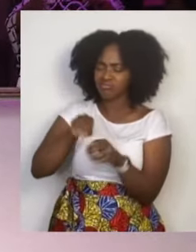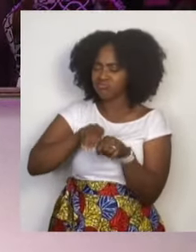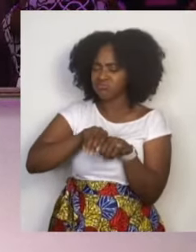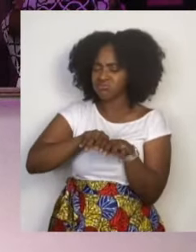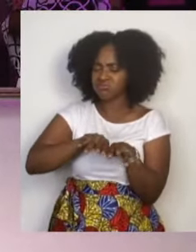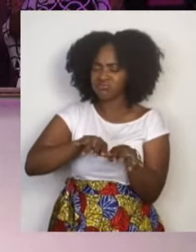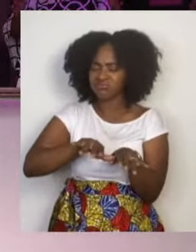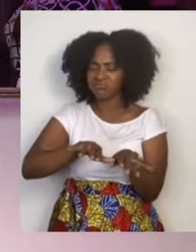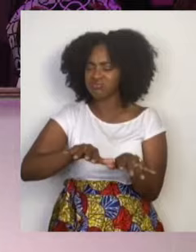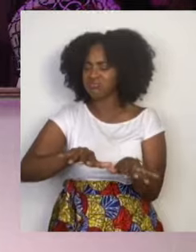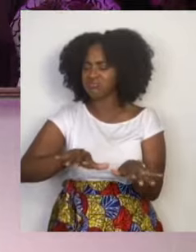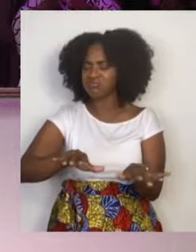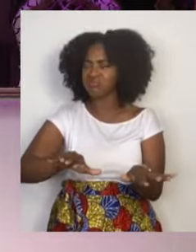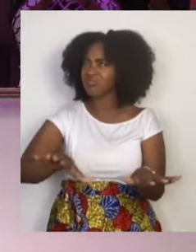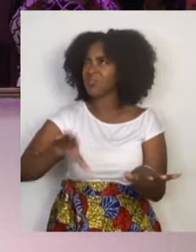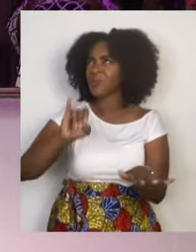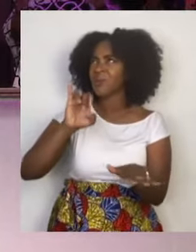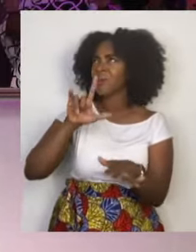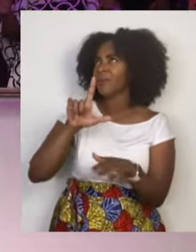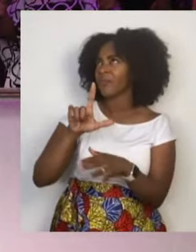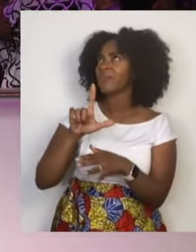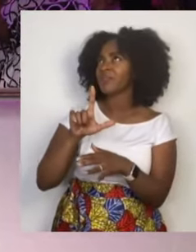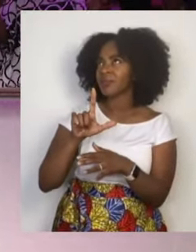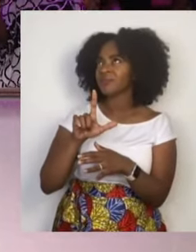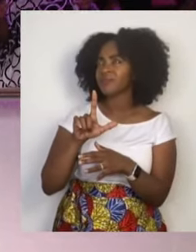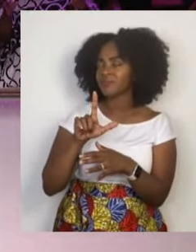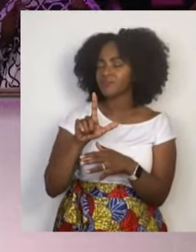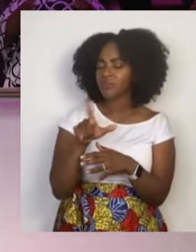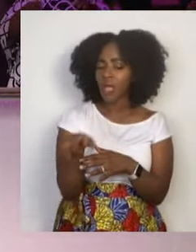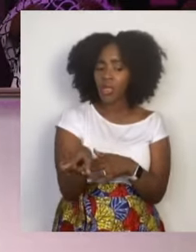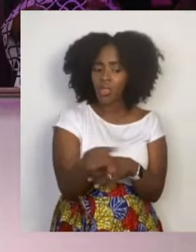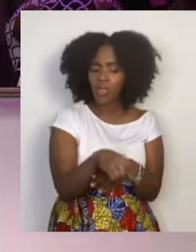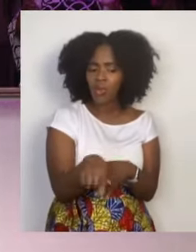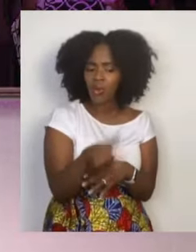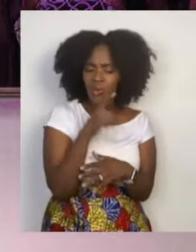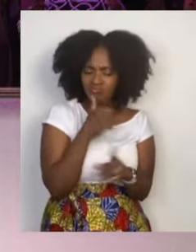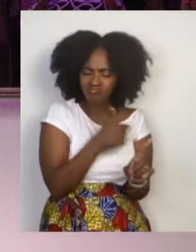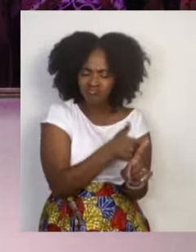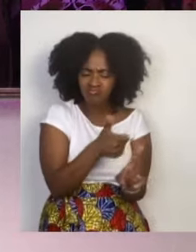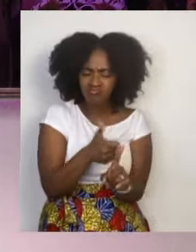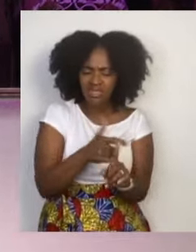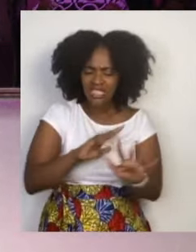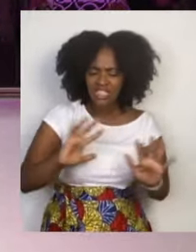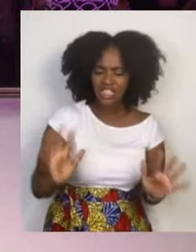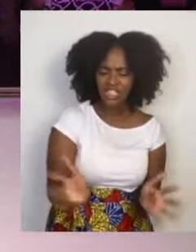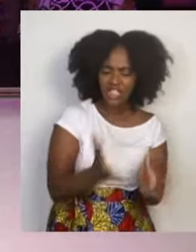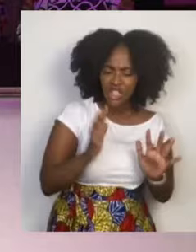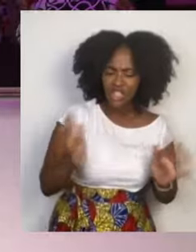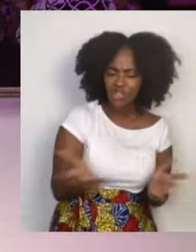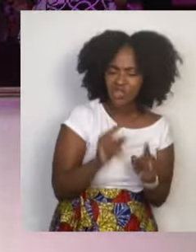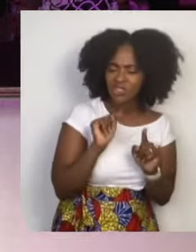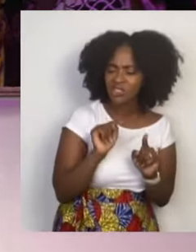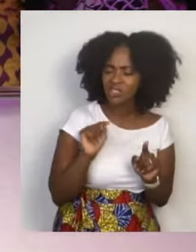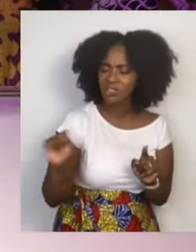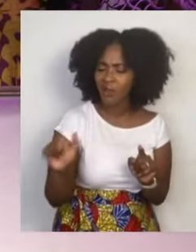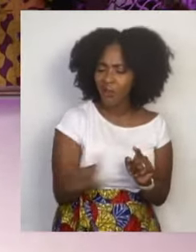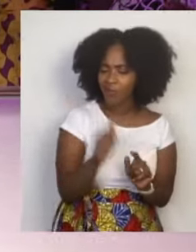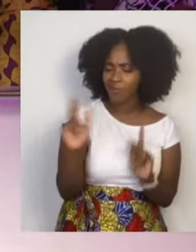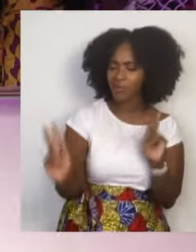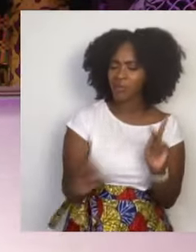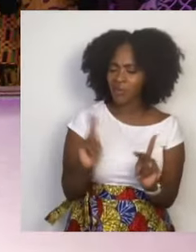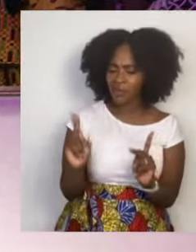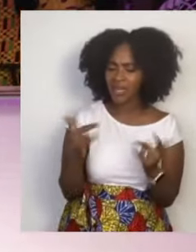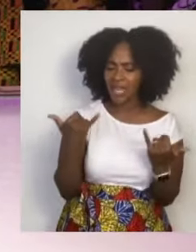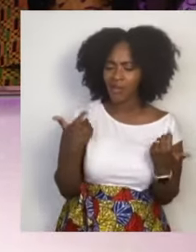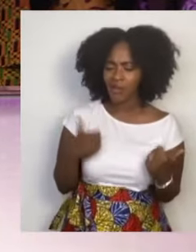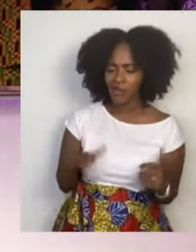Father, for those who have encouraged others and given all of their courage away, I thank you, Lord, that where they're empty, you